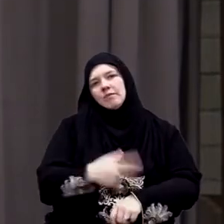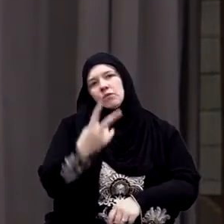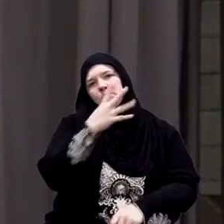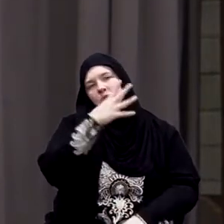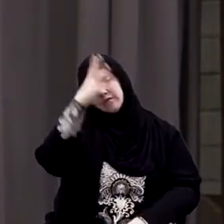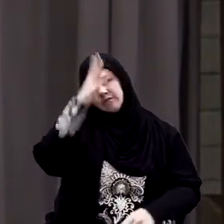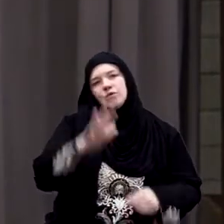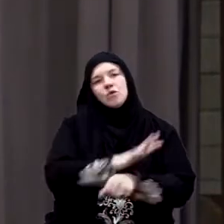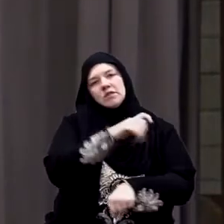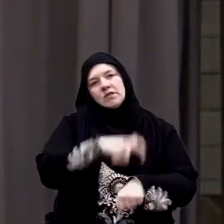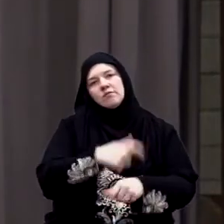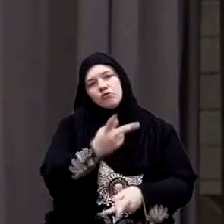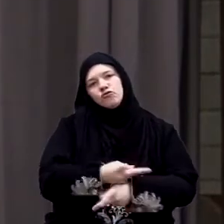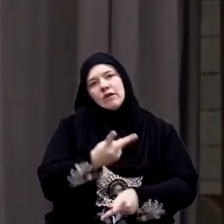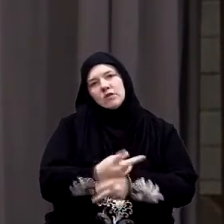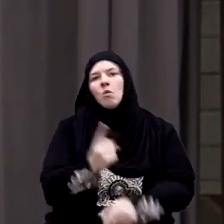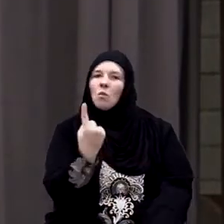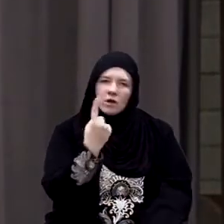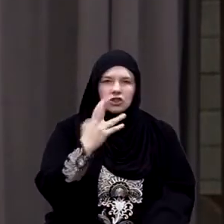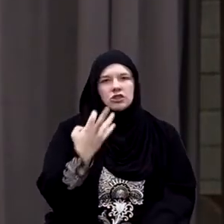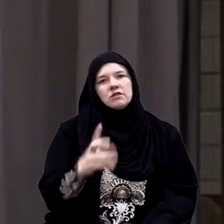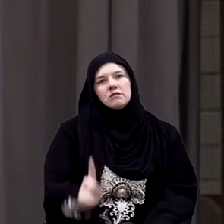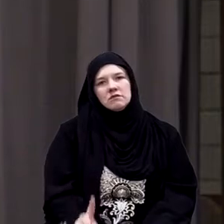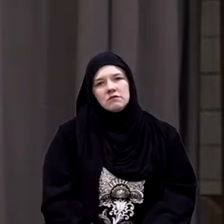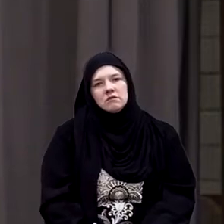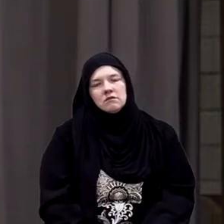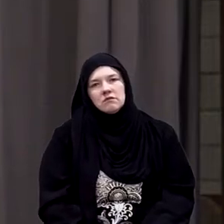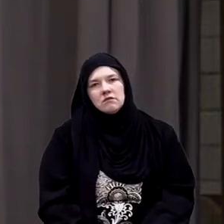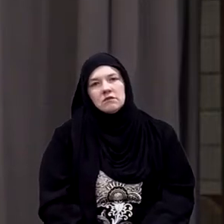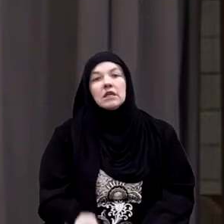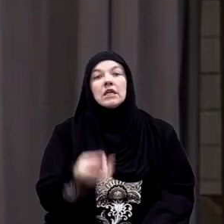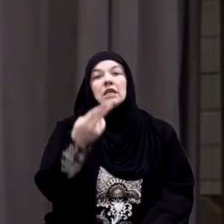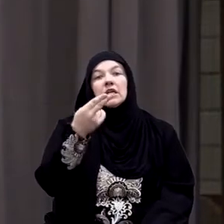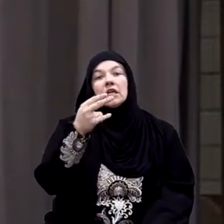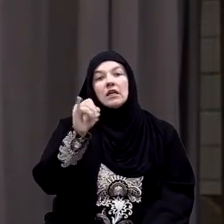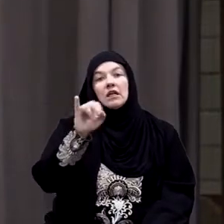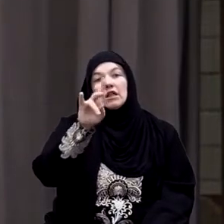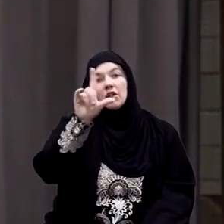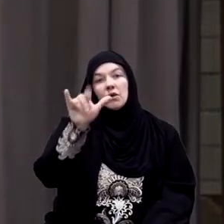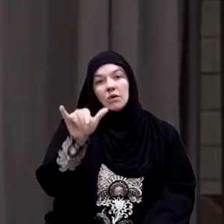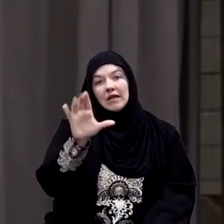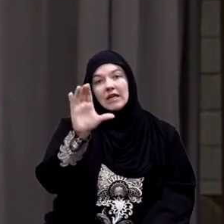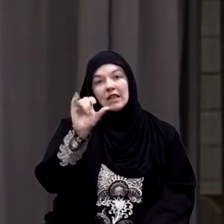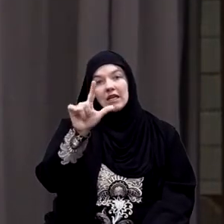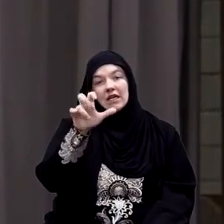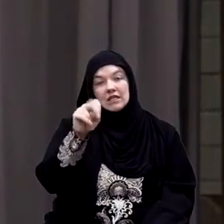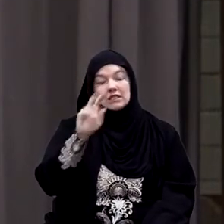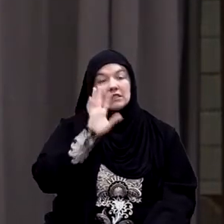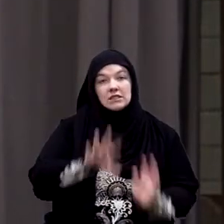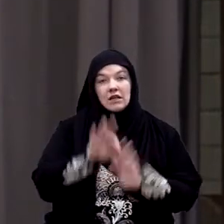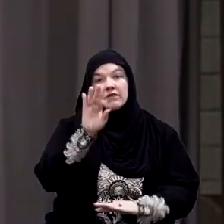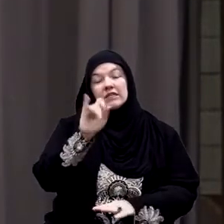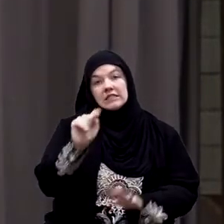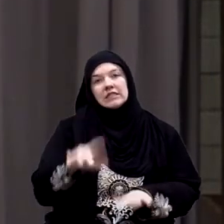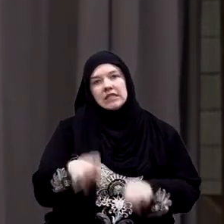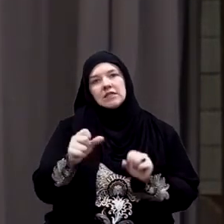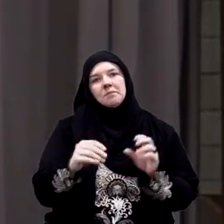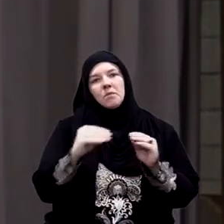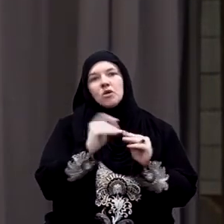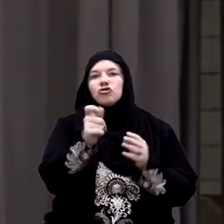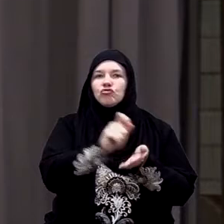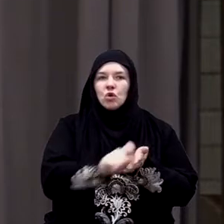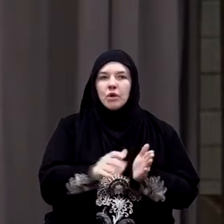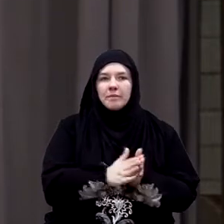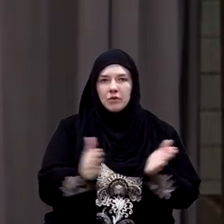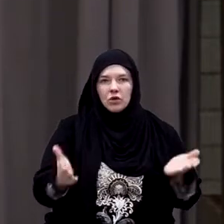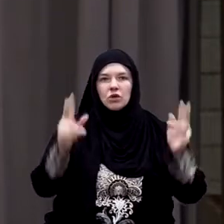two parents full time to raise a single child. Hillary Clinton discovered it takes more. She wrote